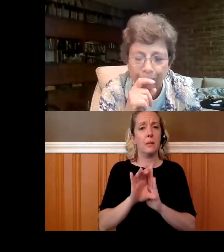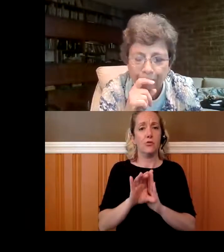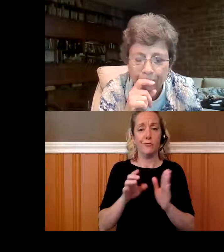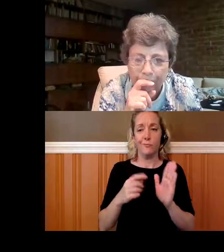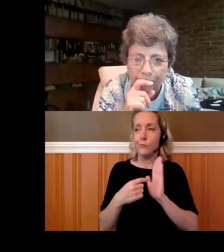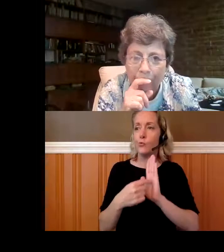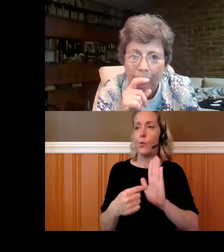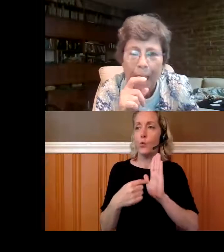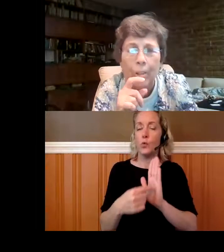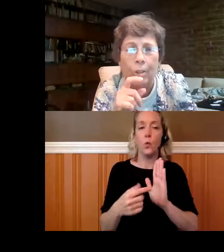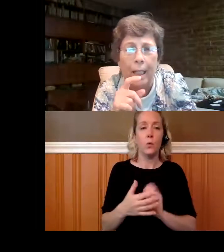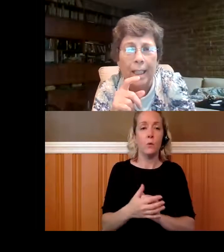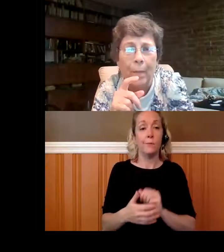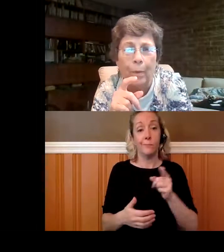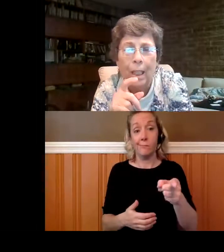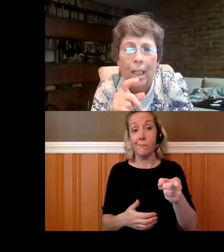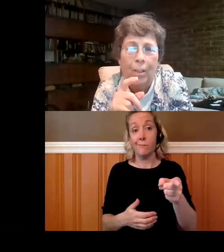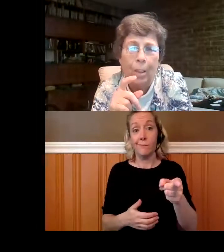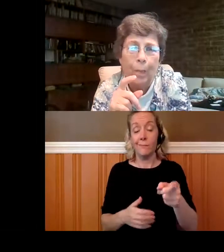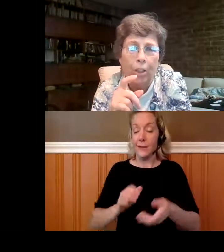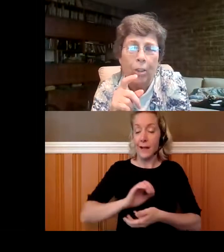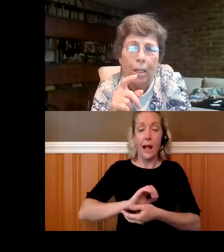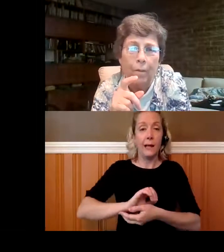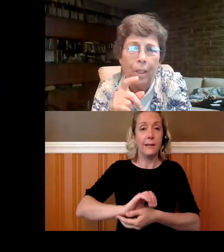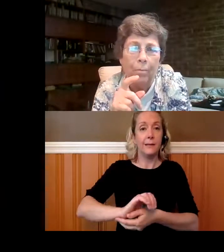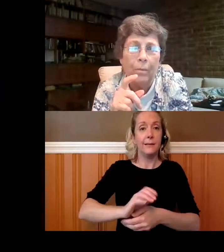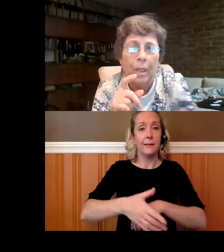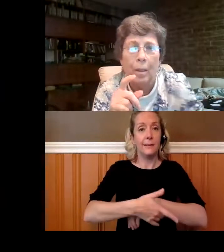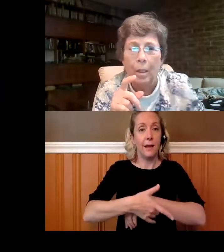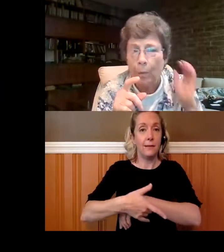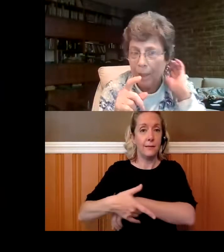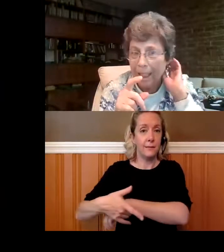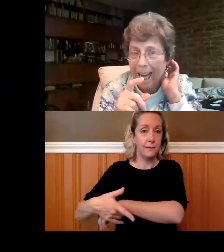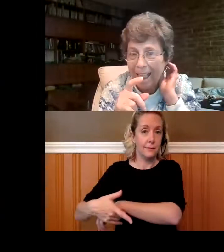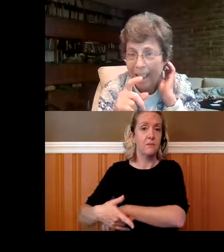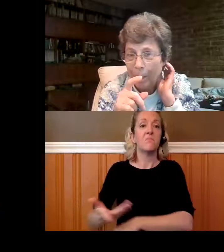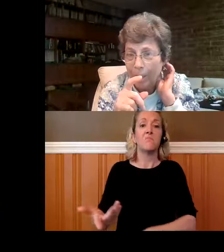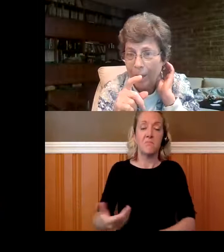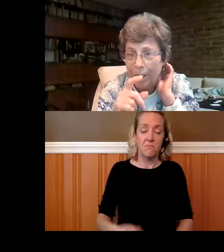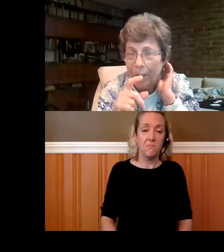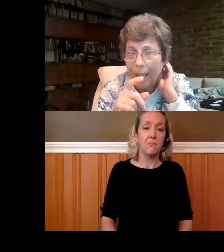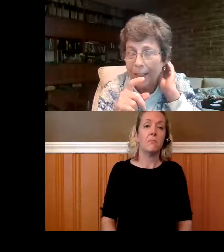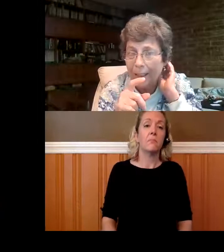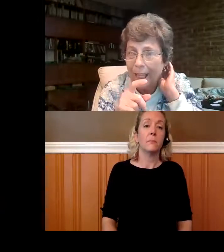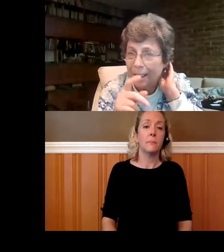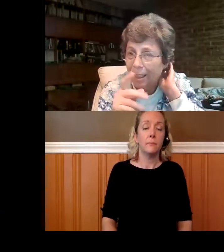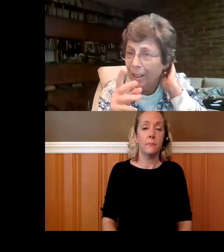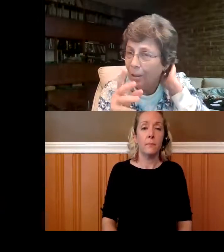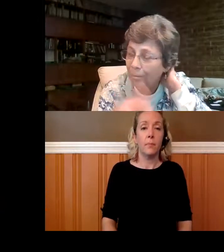of a person guiding another person. So that can, that can be helping to communicate as